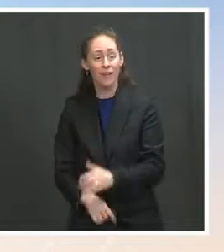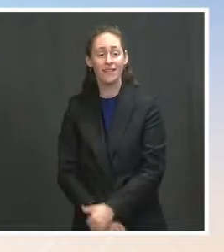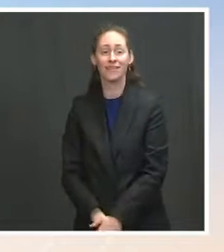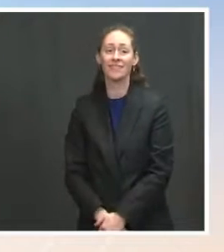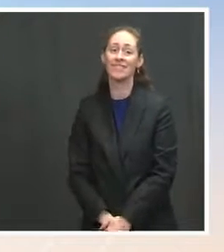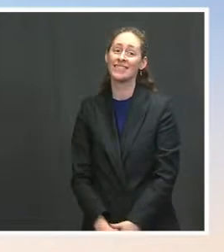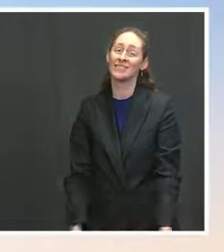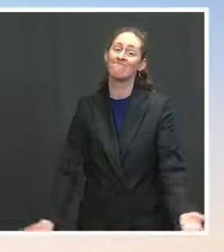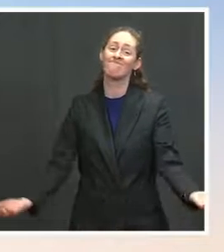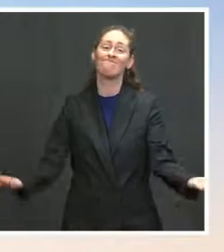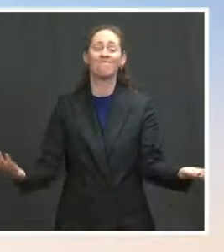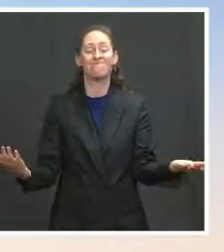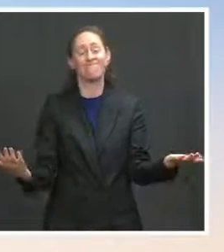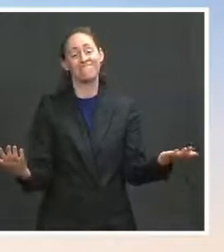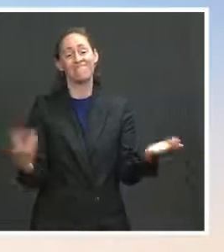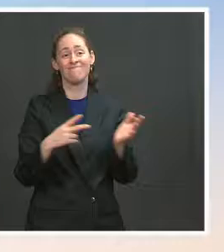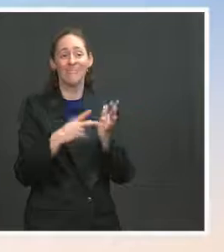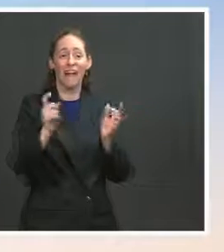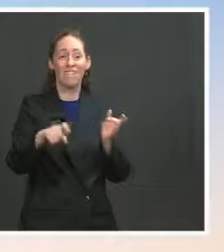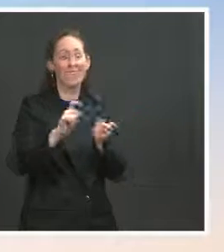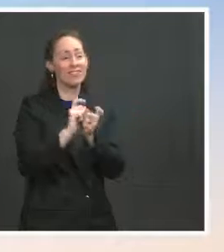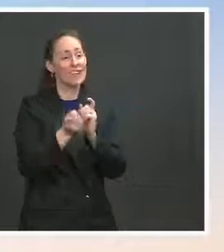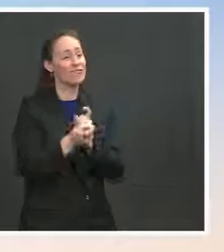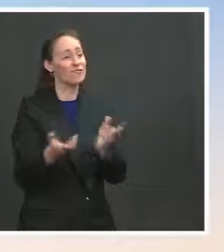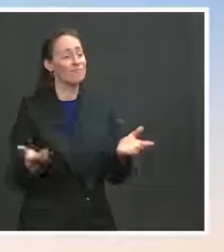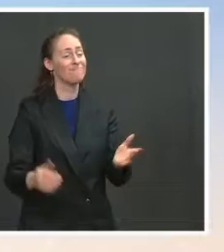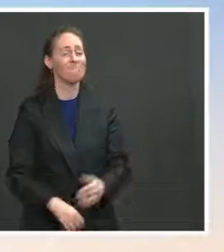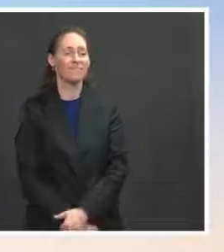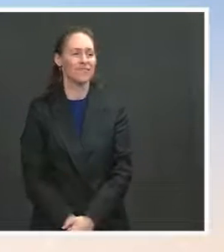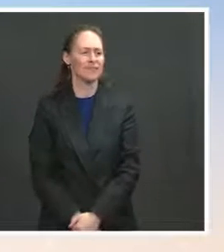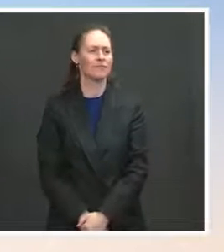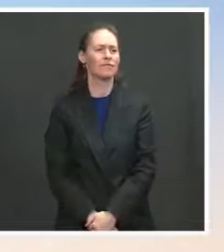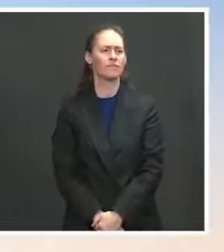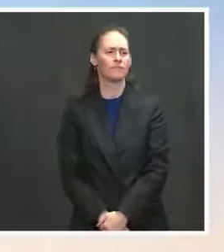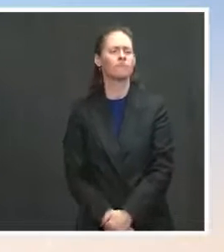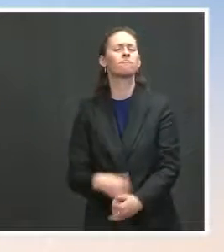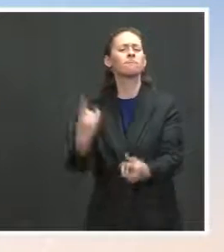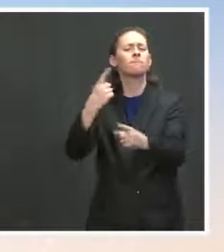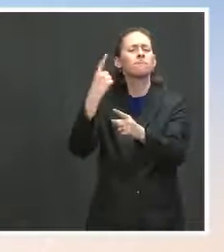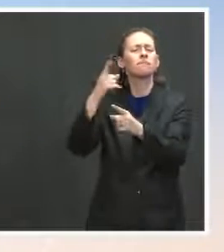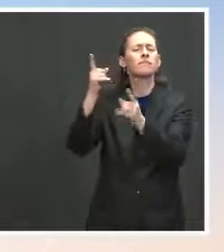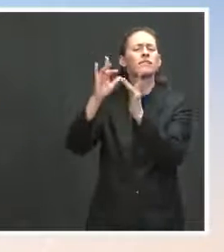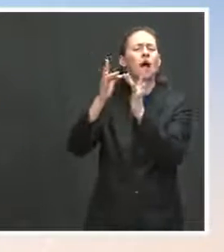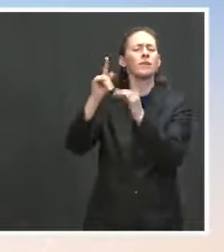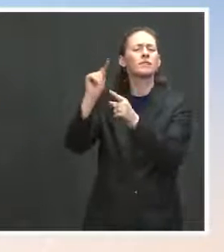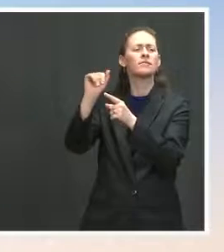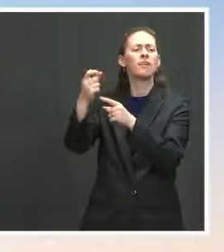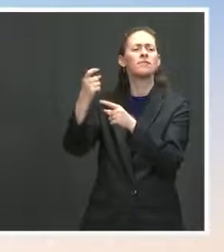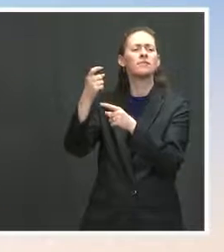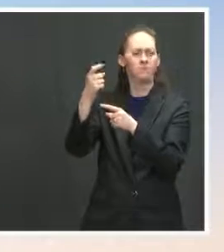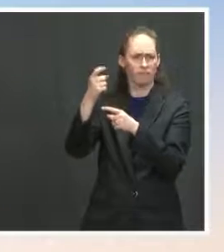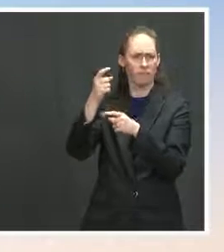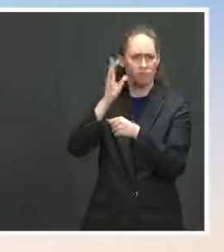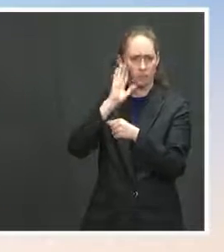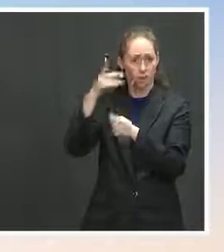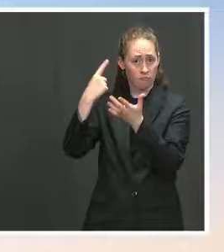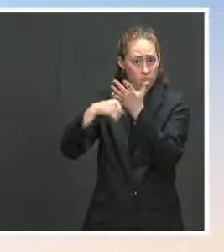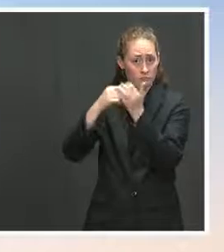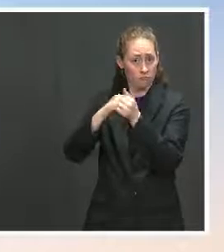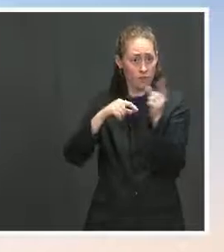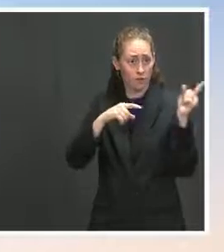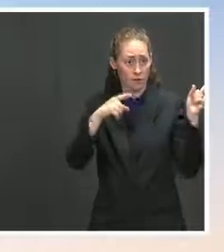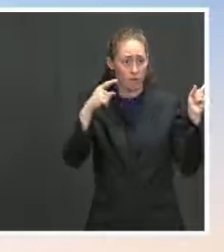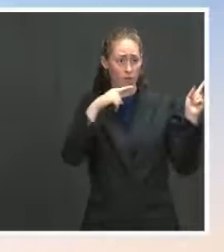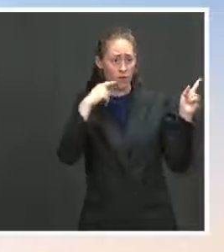cyber attacks. Is this something that he would talk to Putin about? Is it something he thinks that Russia has some responsibility for, or could do something